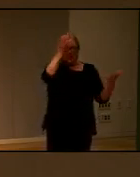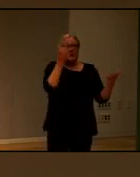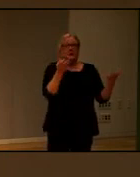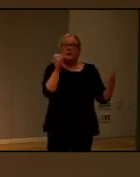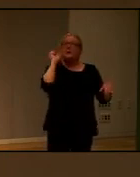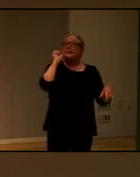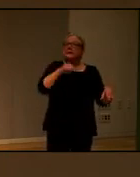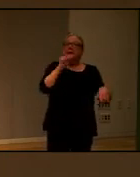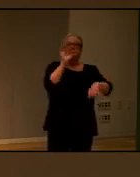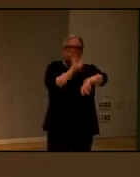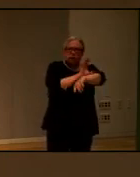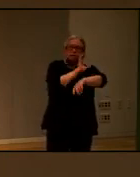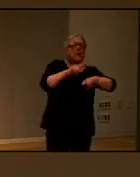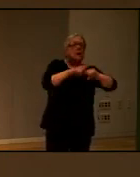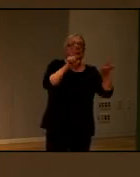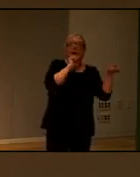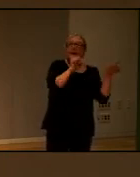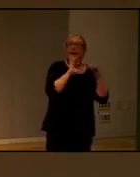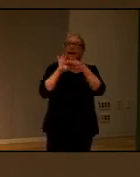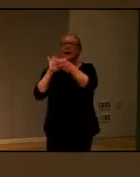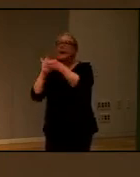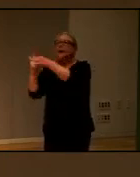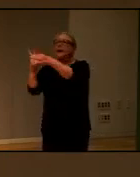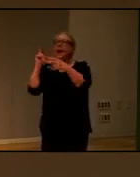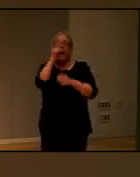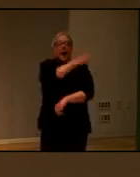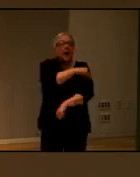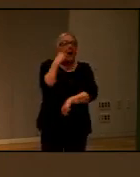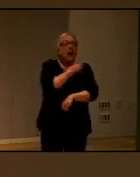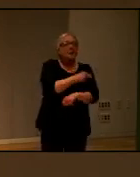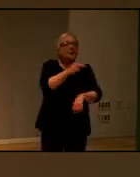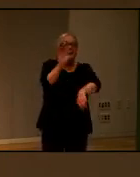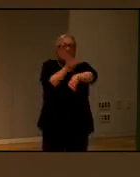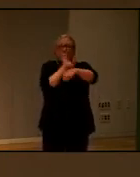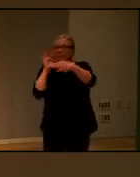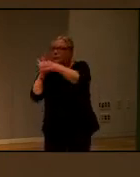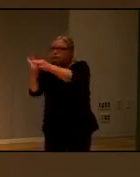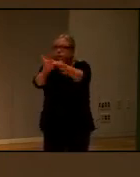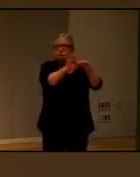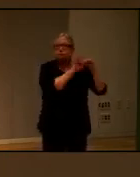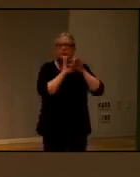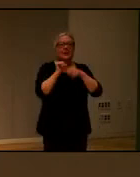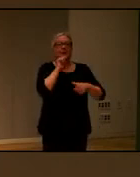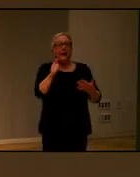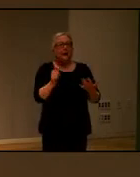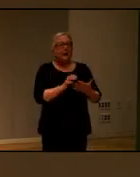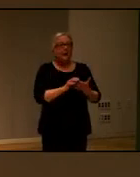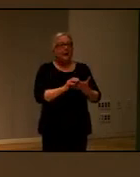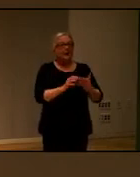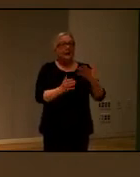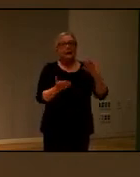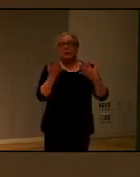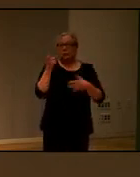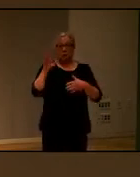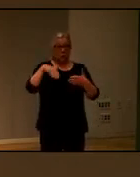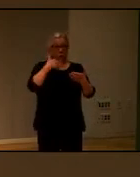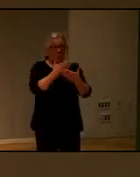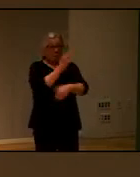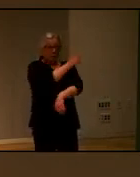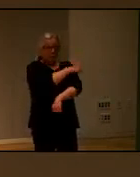hospitals. So how can we make sure that if you get displaced, you show up at a hospital that actually has the information you